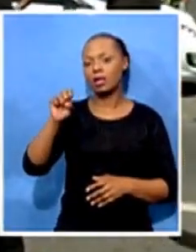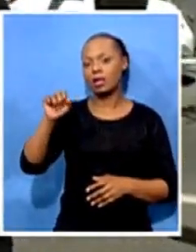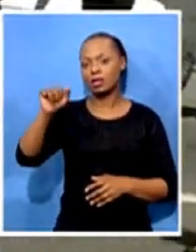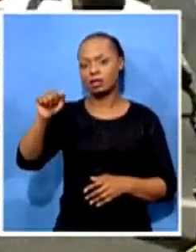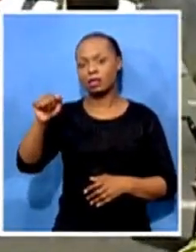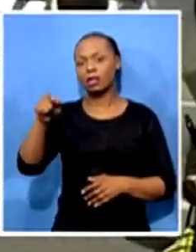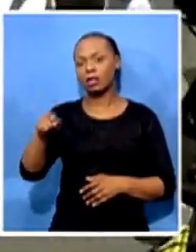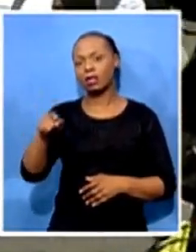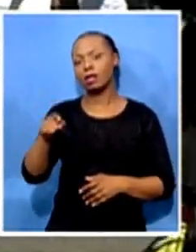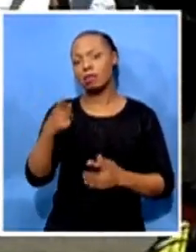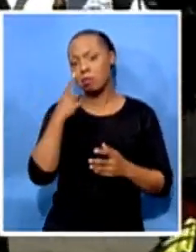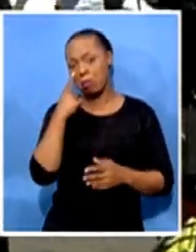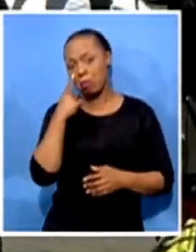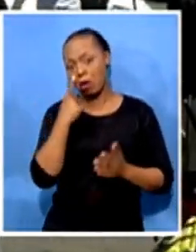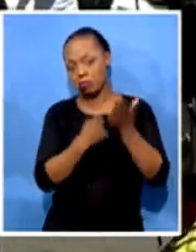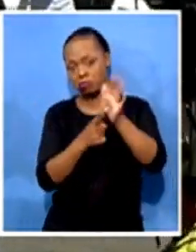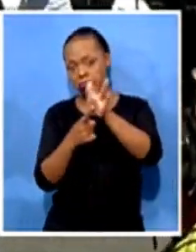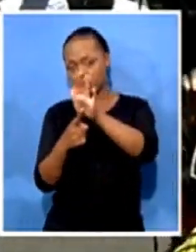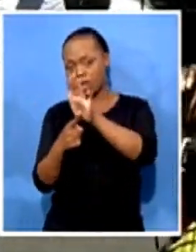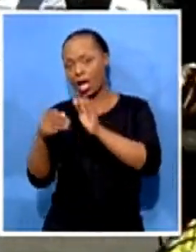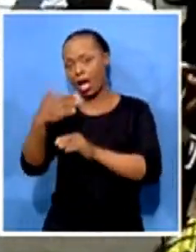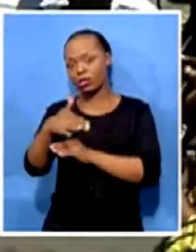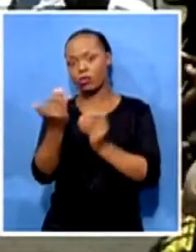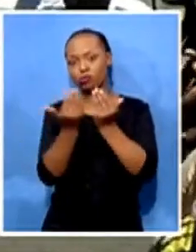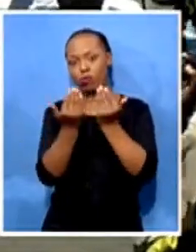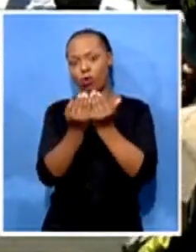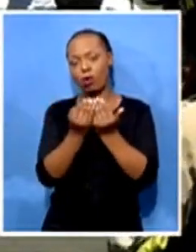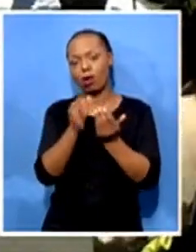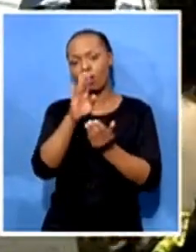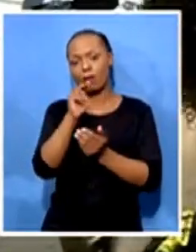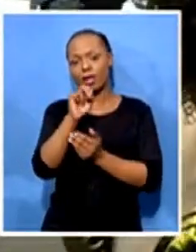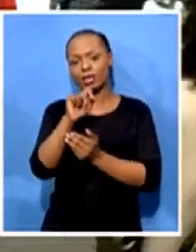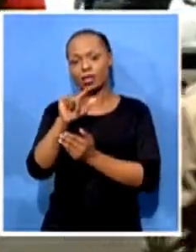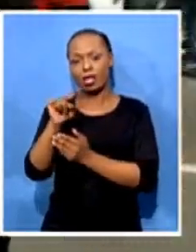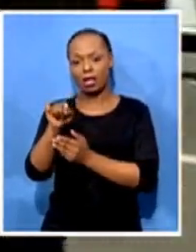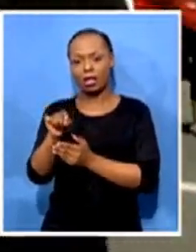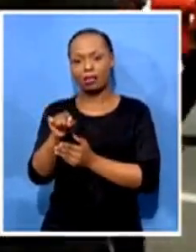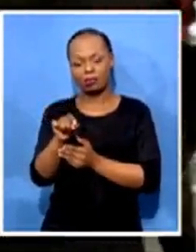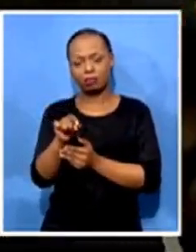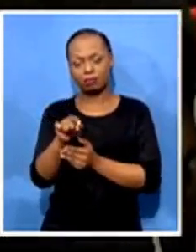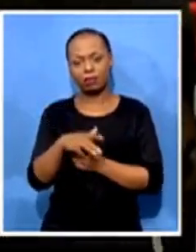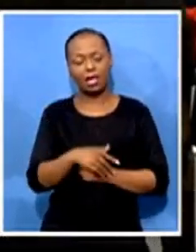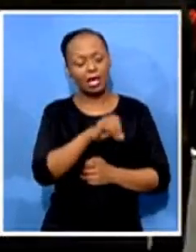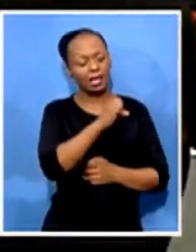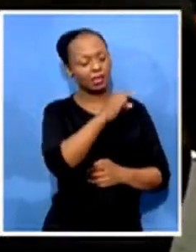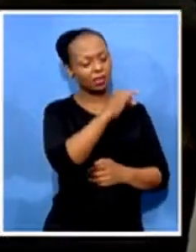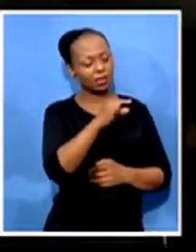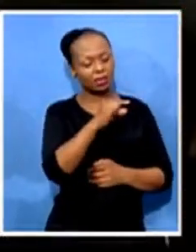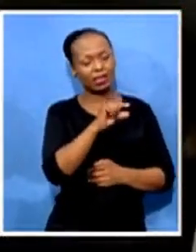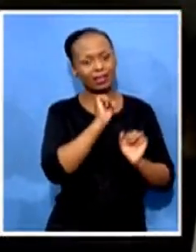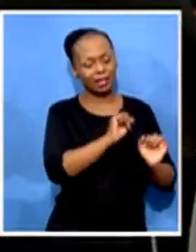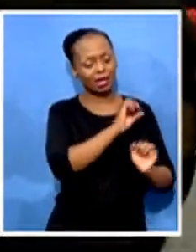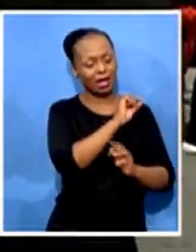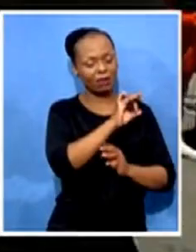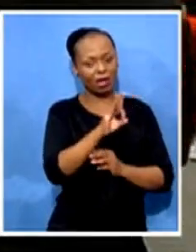EFF, Vianney Pambo, there in picture as well with the Secretary General of the Economic Freedom Fighters, that Mr. Marshall